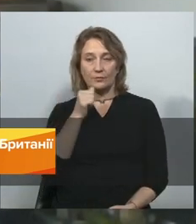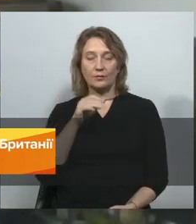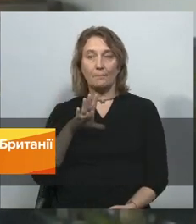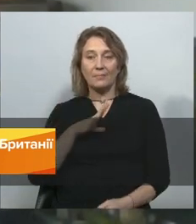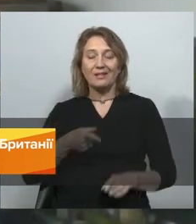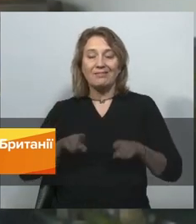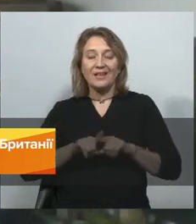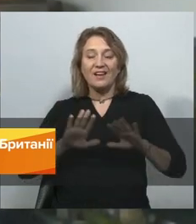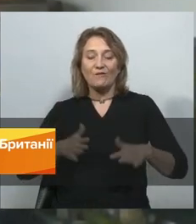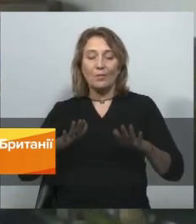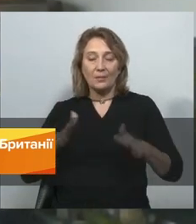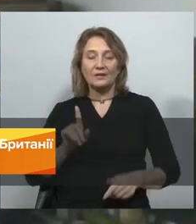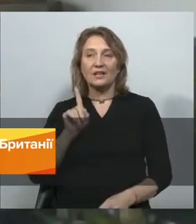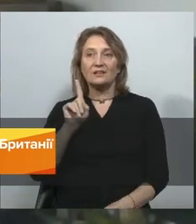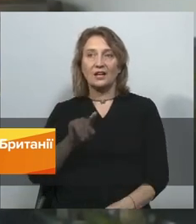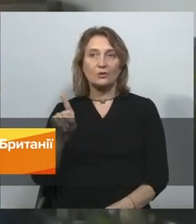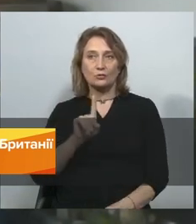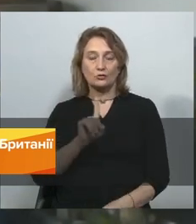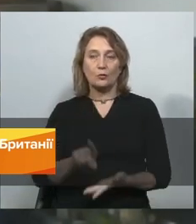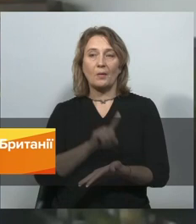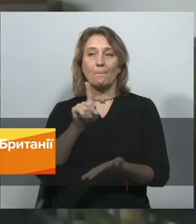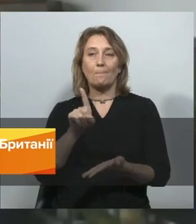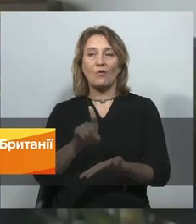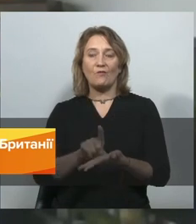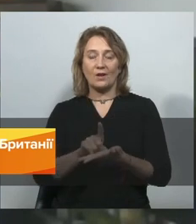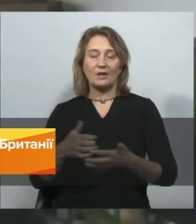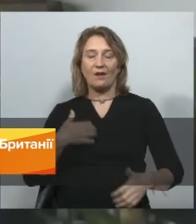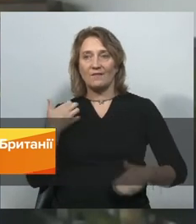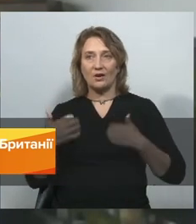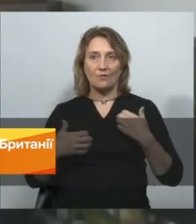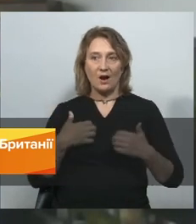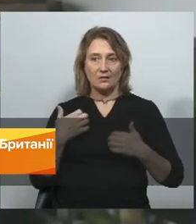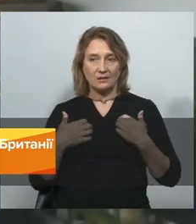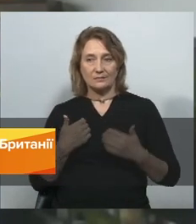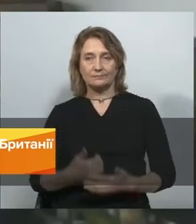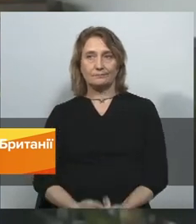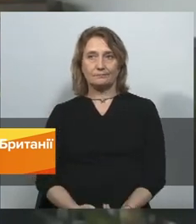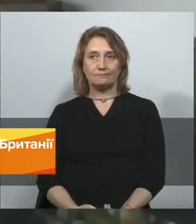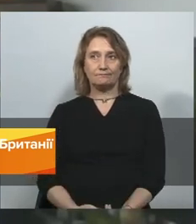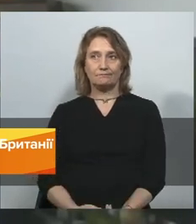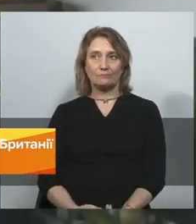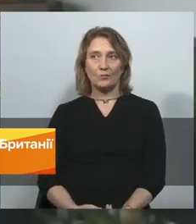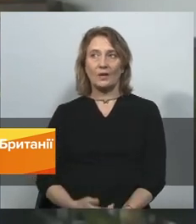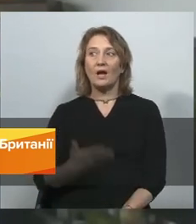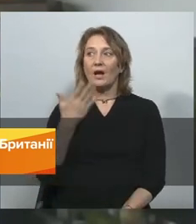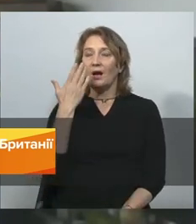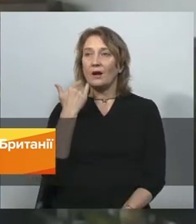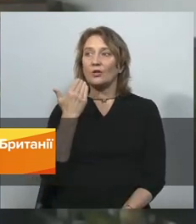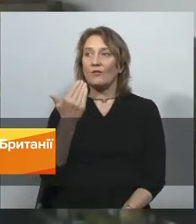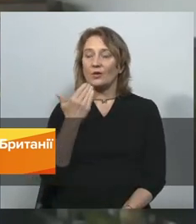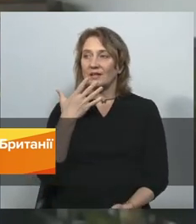should be worried about as well. Malign actors laundering their false information through genuine